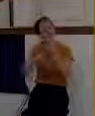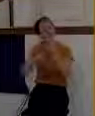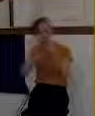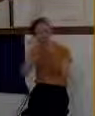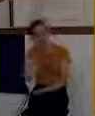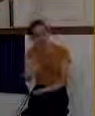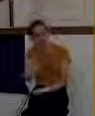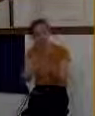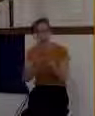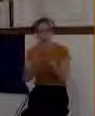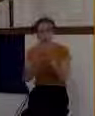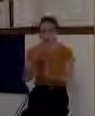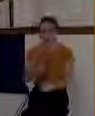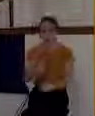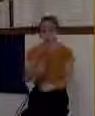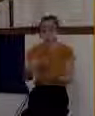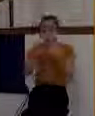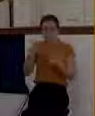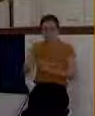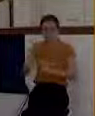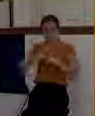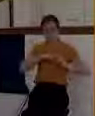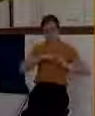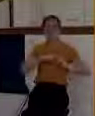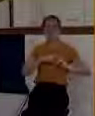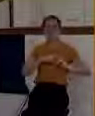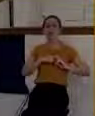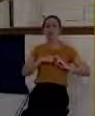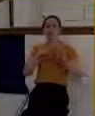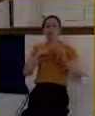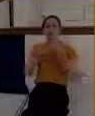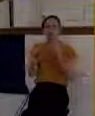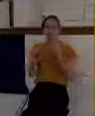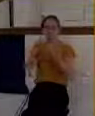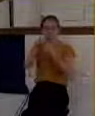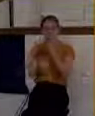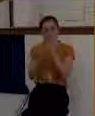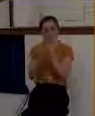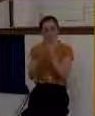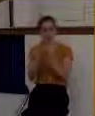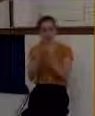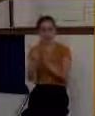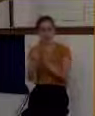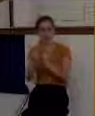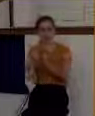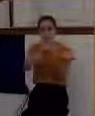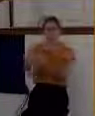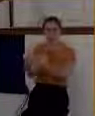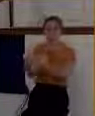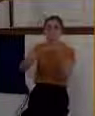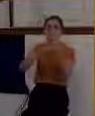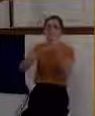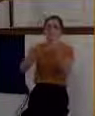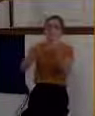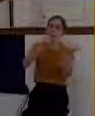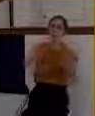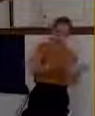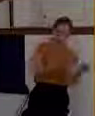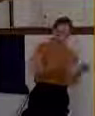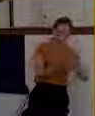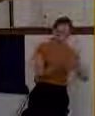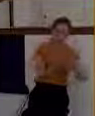come to Jesus, we're buried with him by baptism into death. And we will be raised like he was raised. There's a total oneness